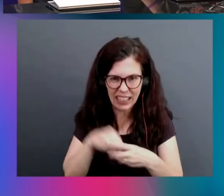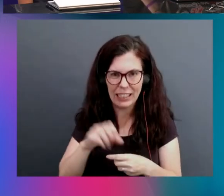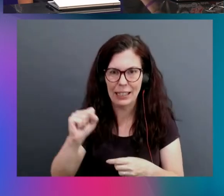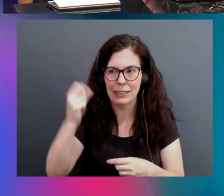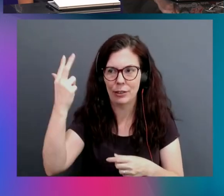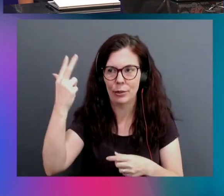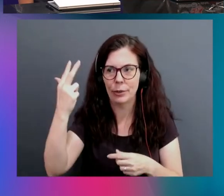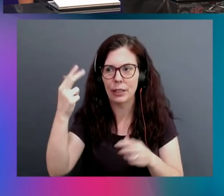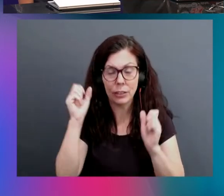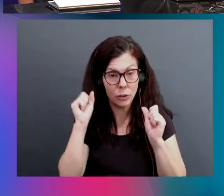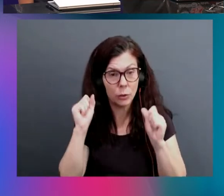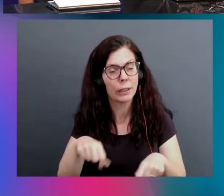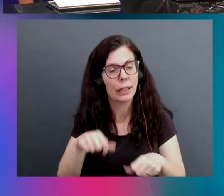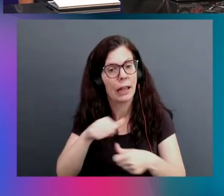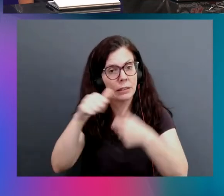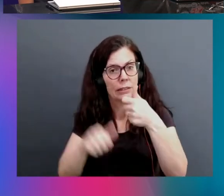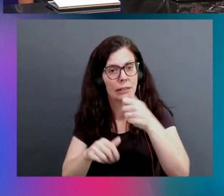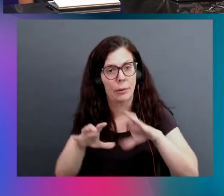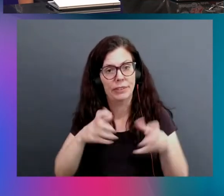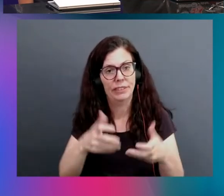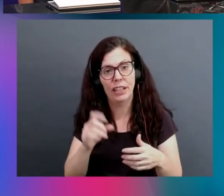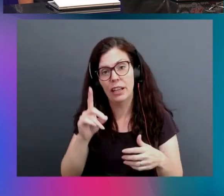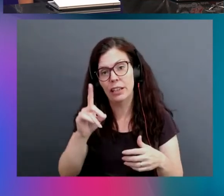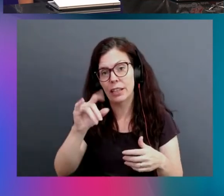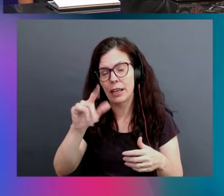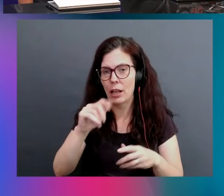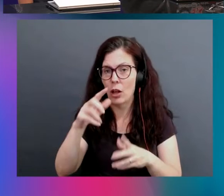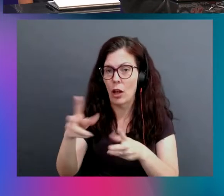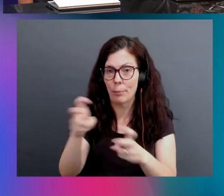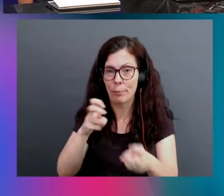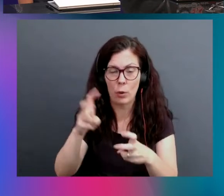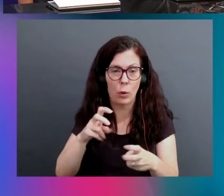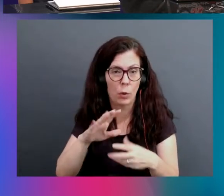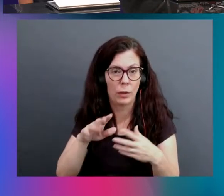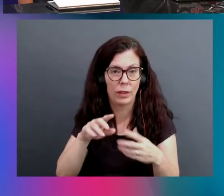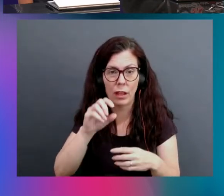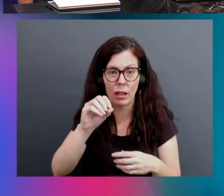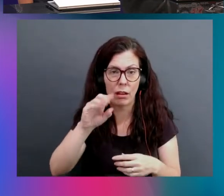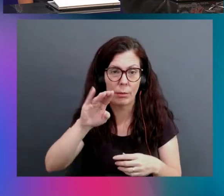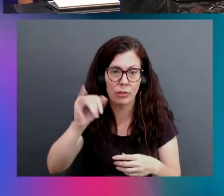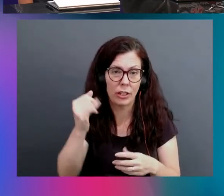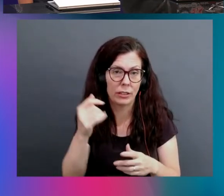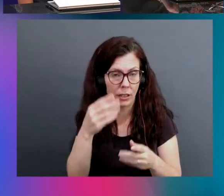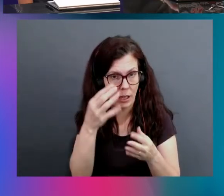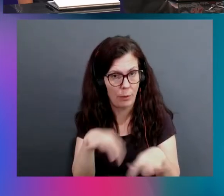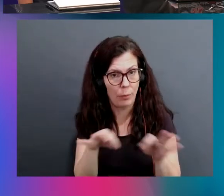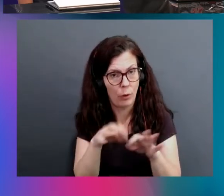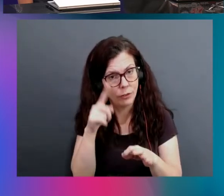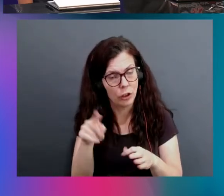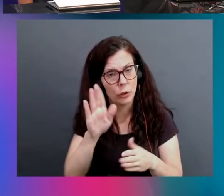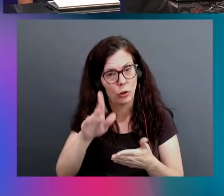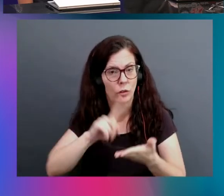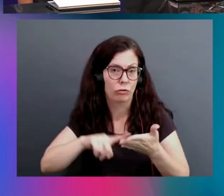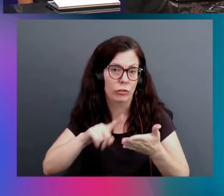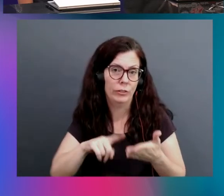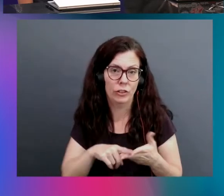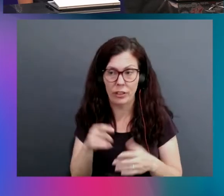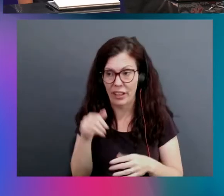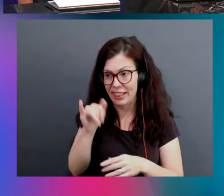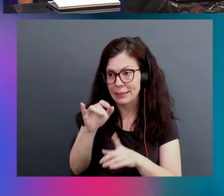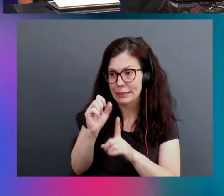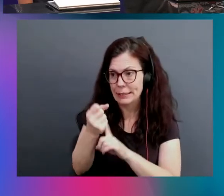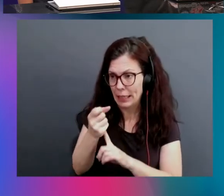subset the data and just pull the pieces of data or the objects that are important to you to do your research. In this case, I grabbed some